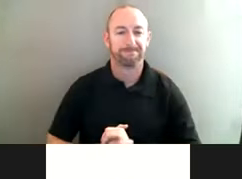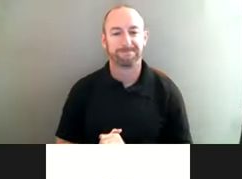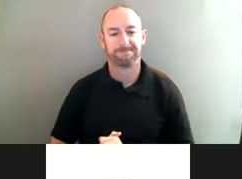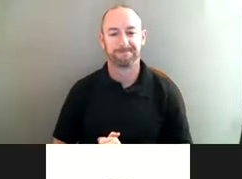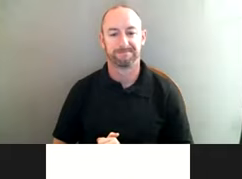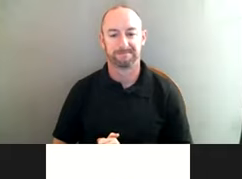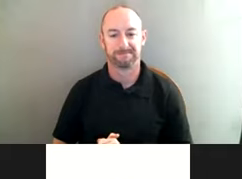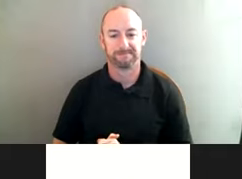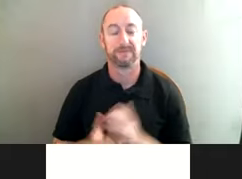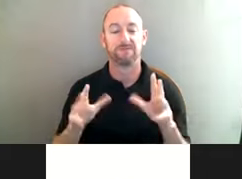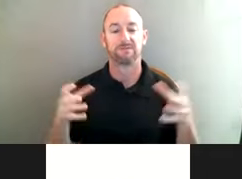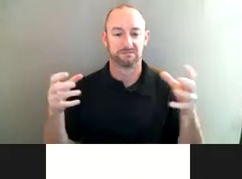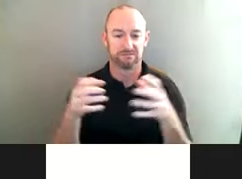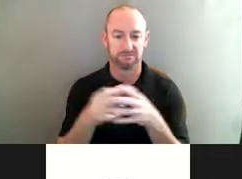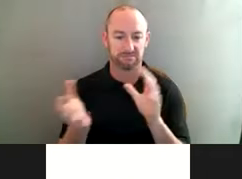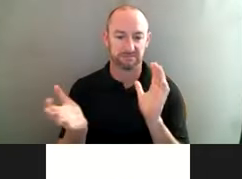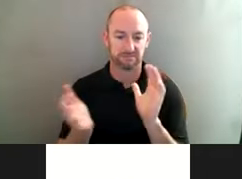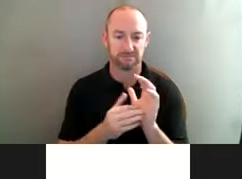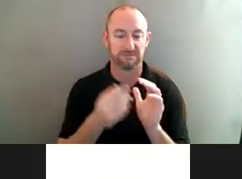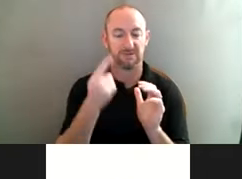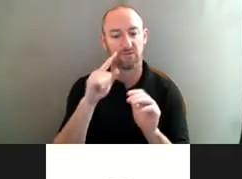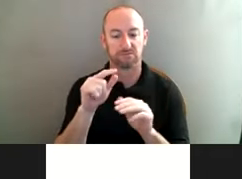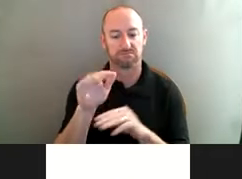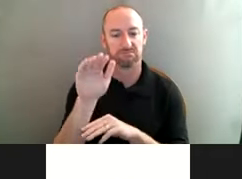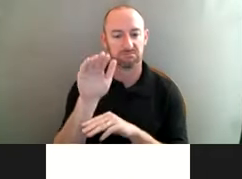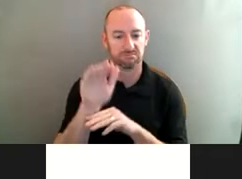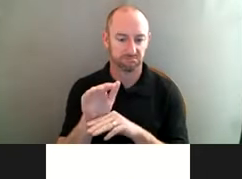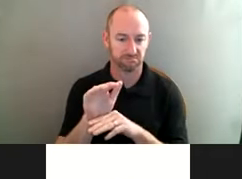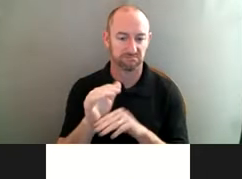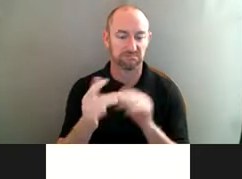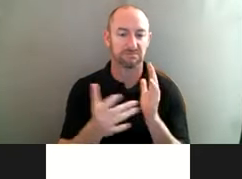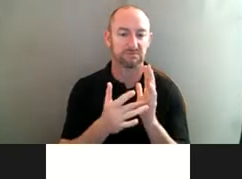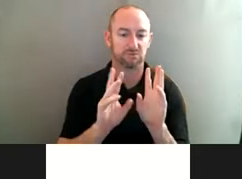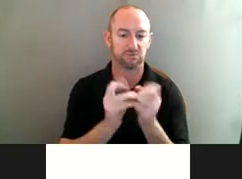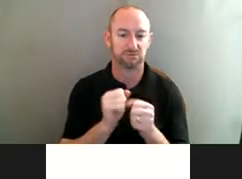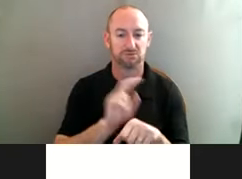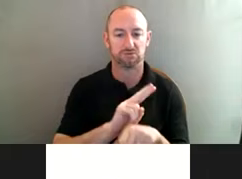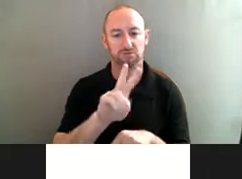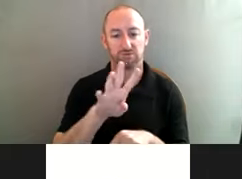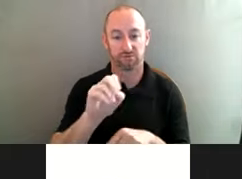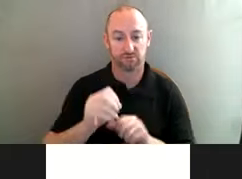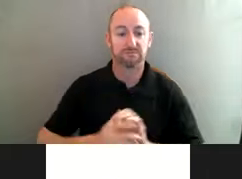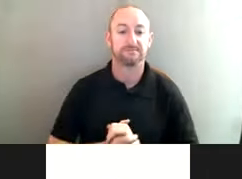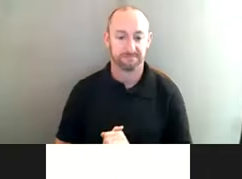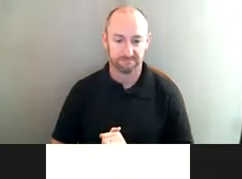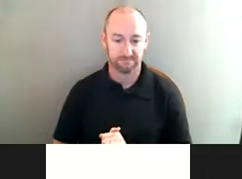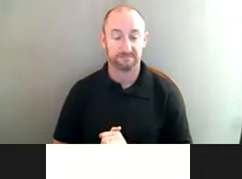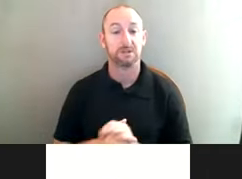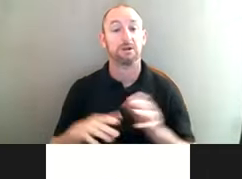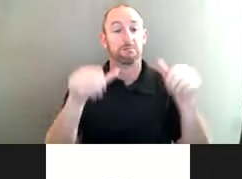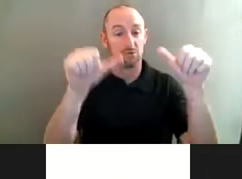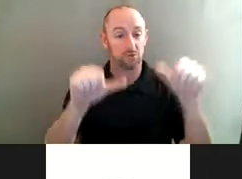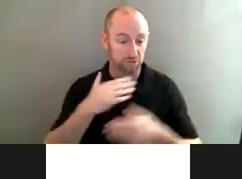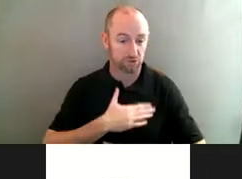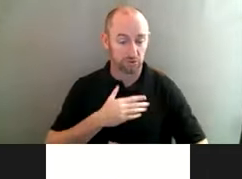we'll reconvene for the rest of the technical sessions at 2:40 p.m. So enjoy the posters and I'll